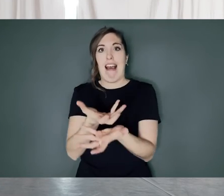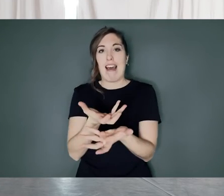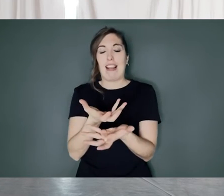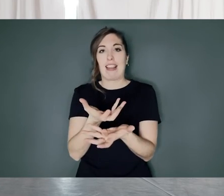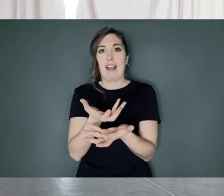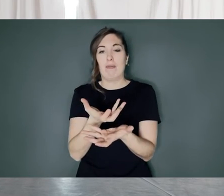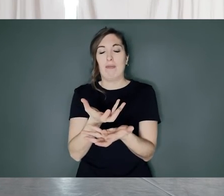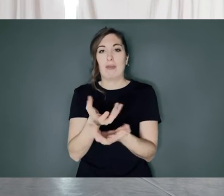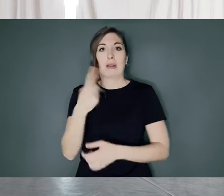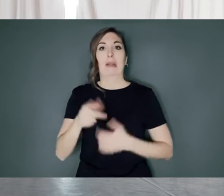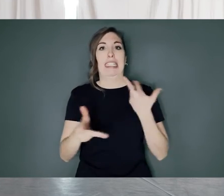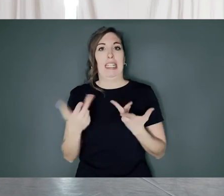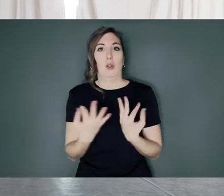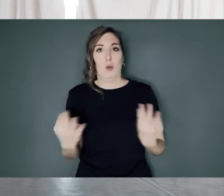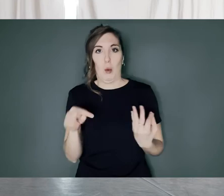art is this.